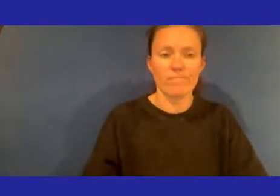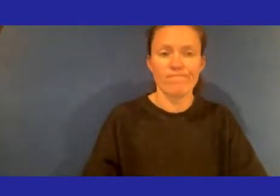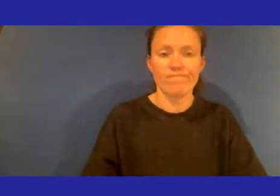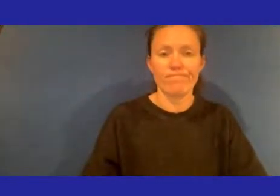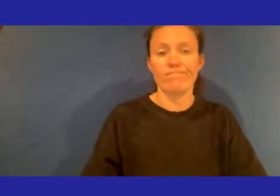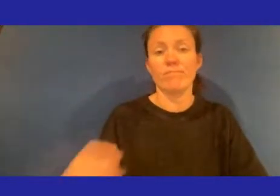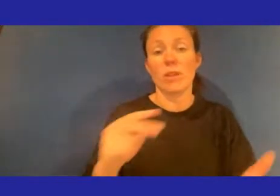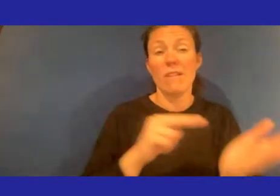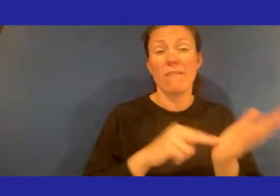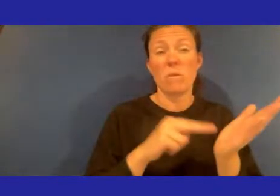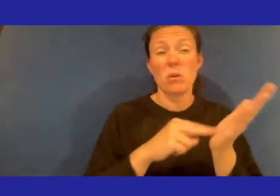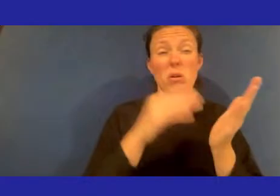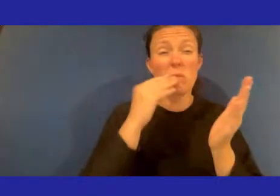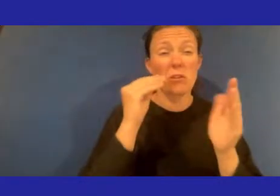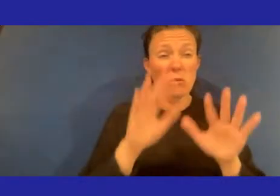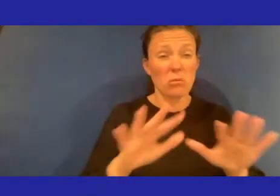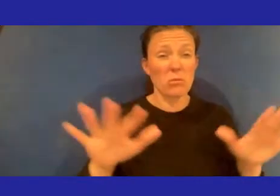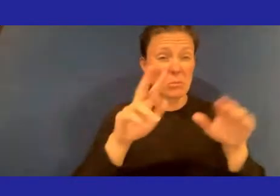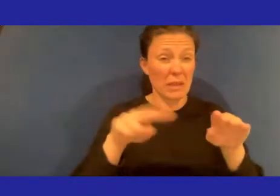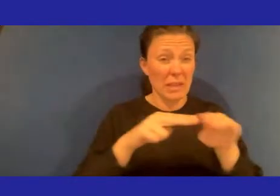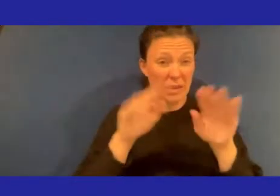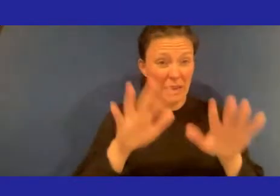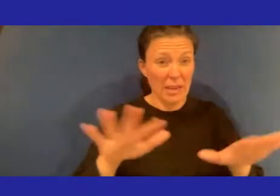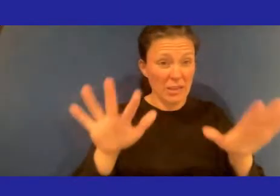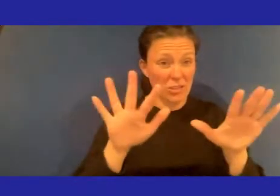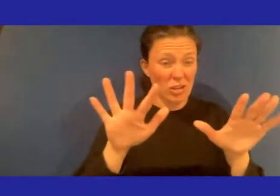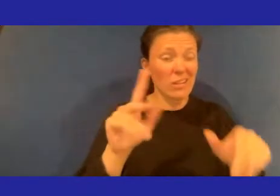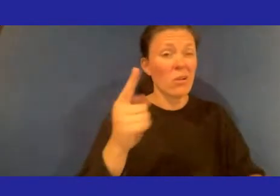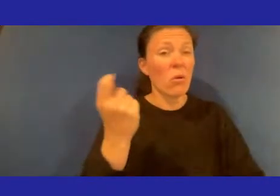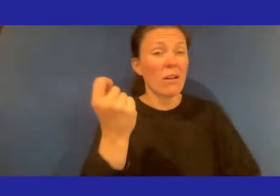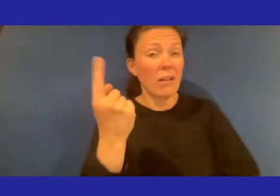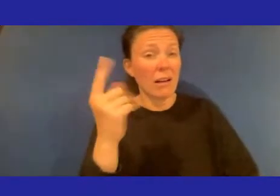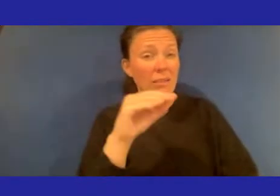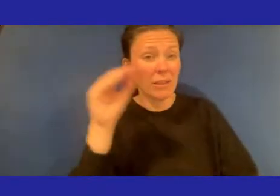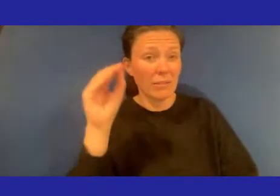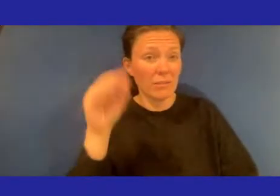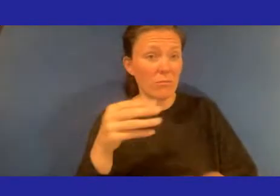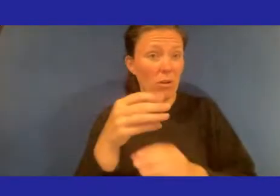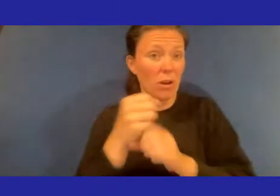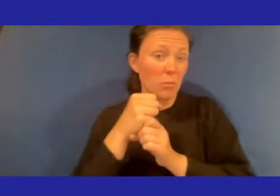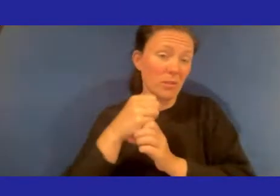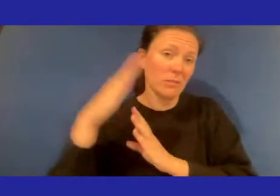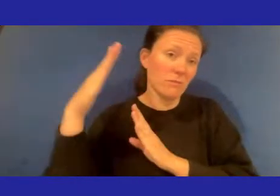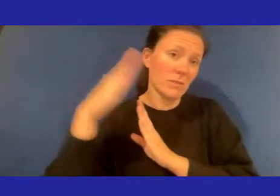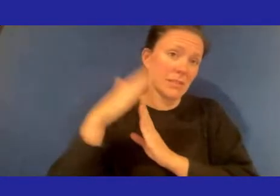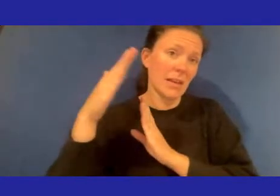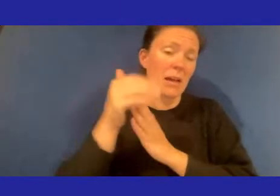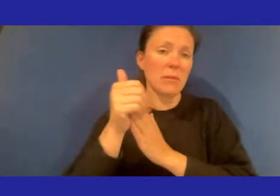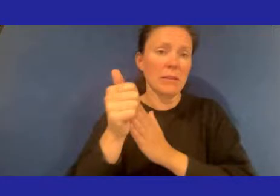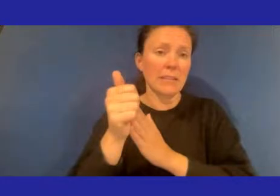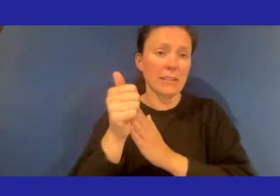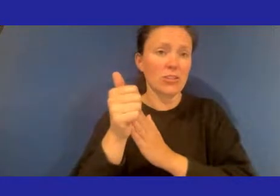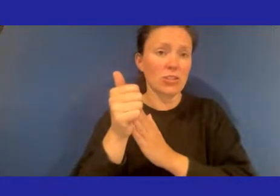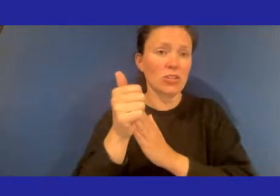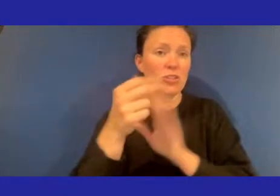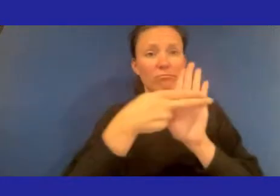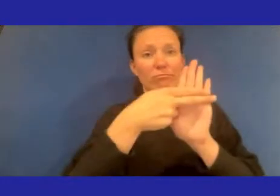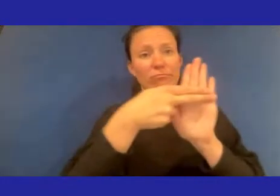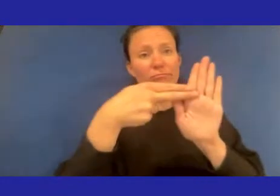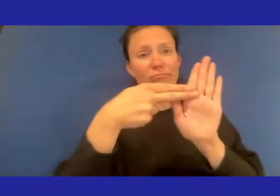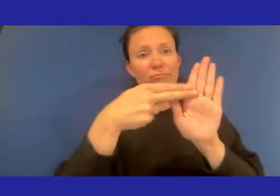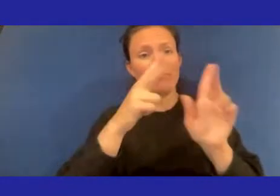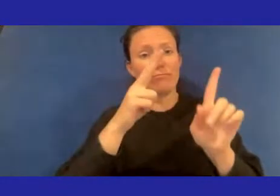only 11% earn the highest leader designation. And now this includes post-acute